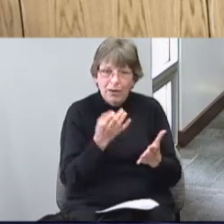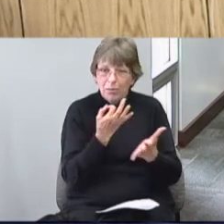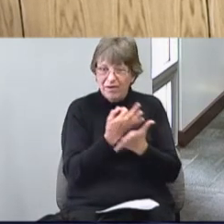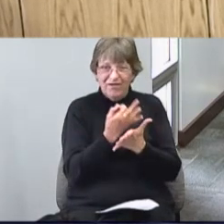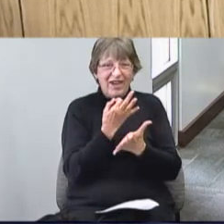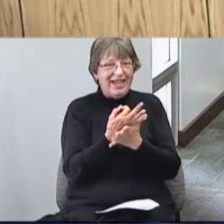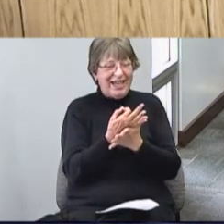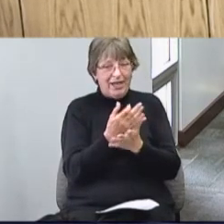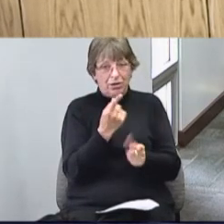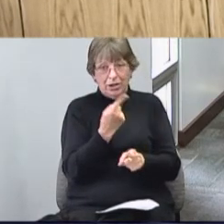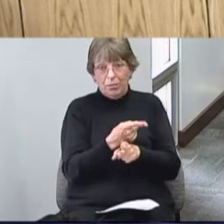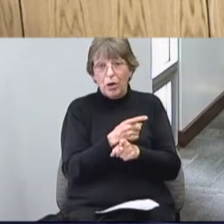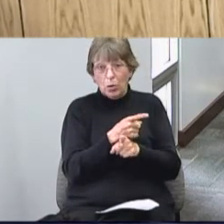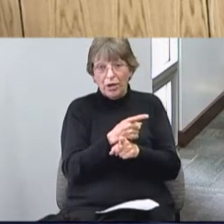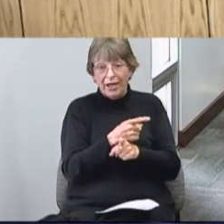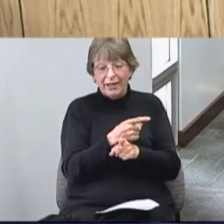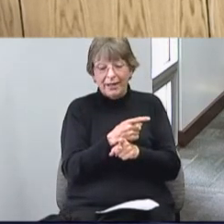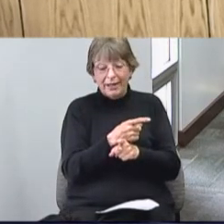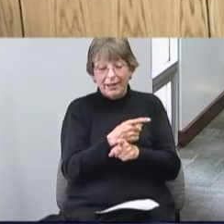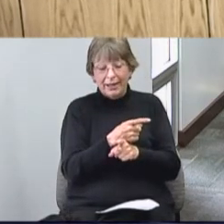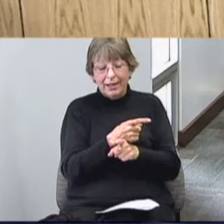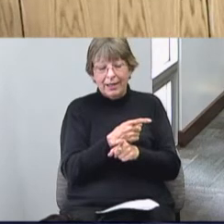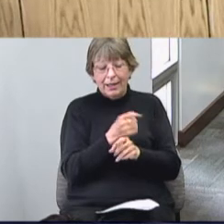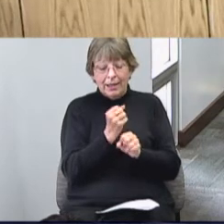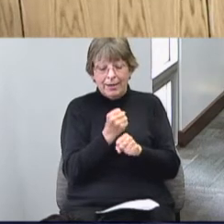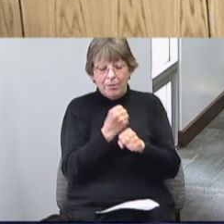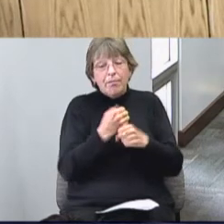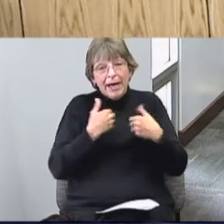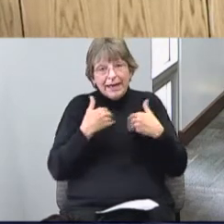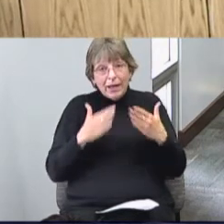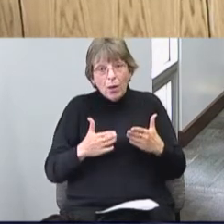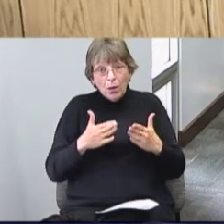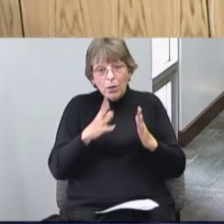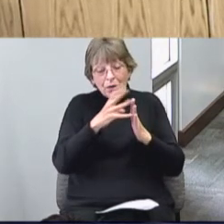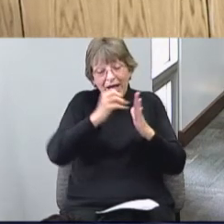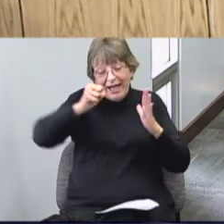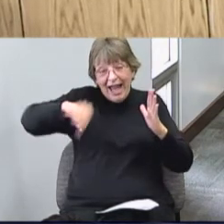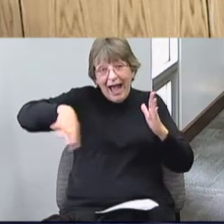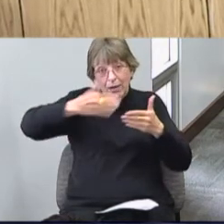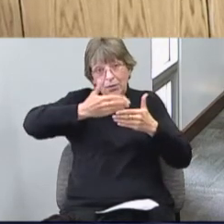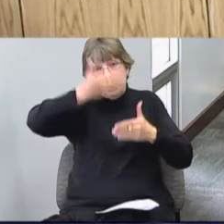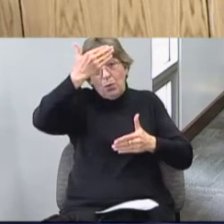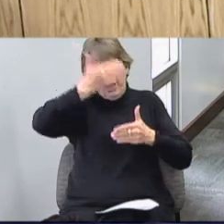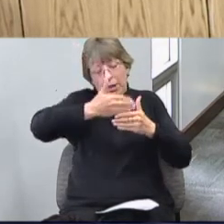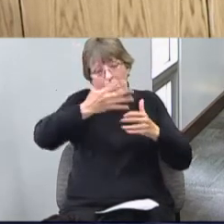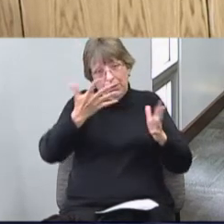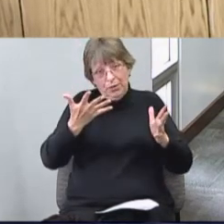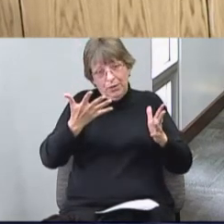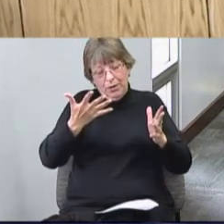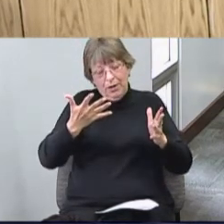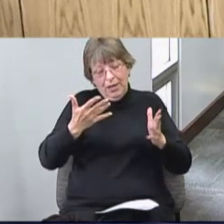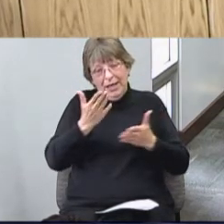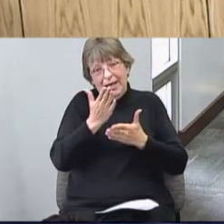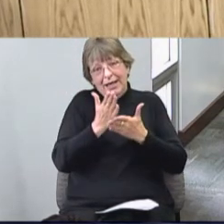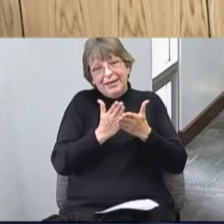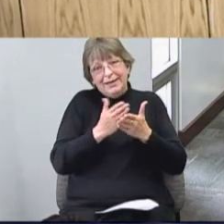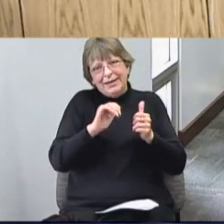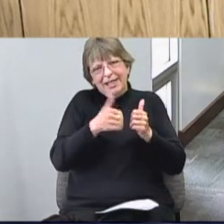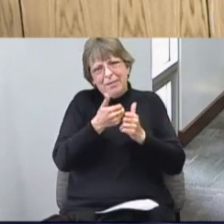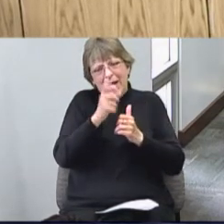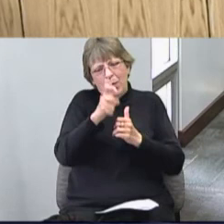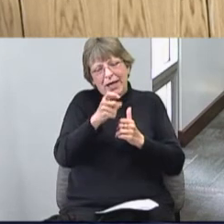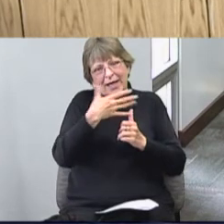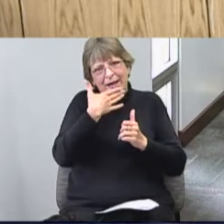financially appropriate to make the owner remove the windows at this point. Somehow we've got to figure out a better way